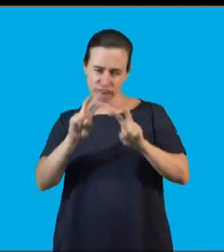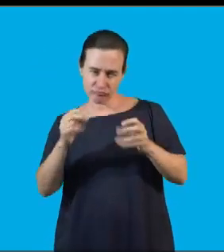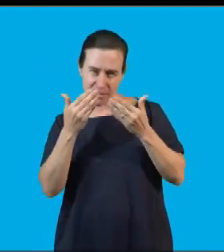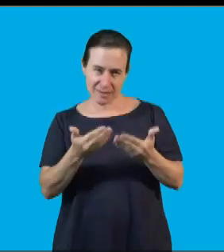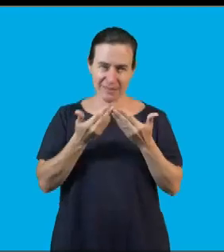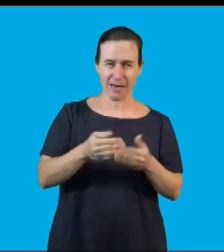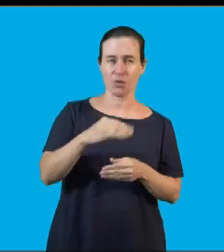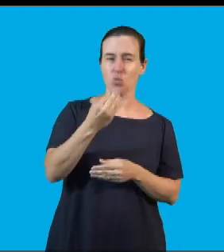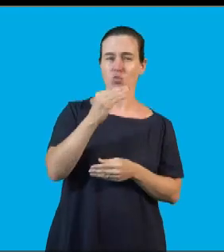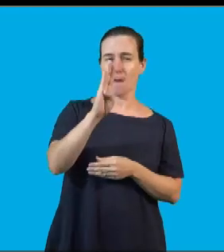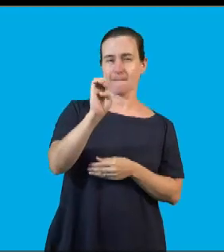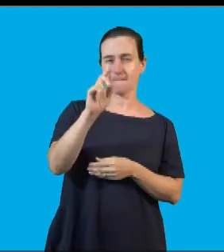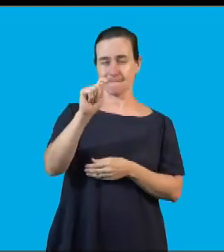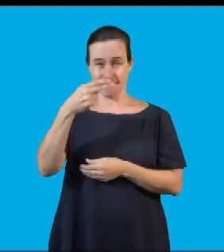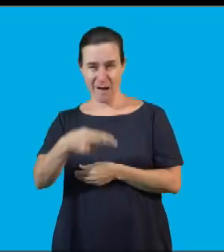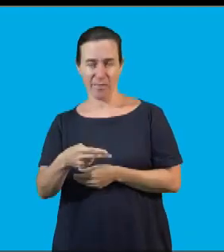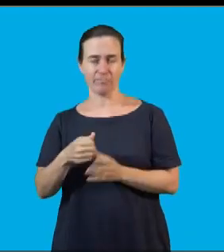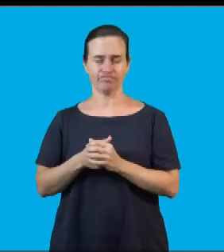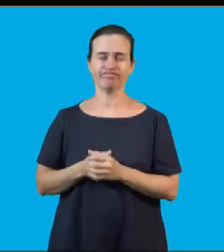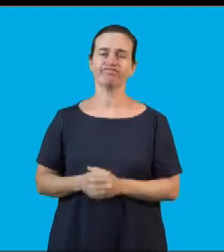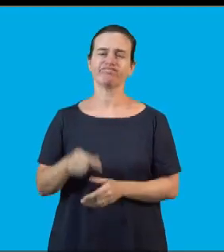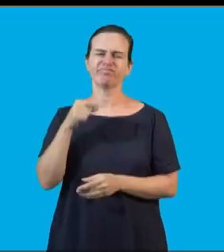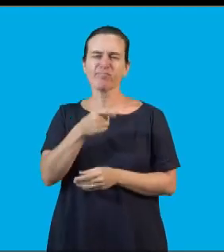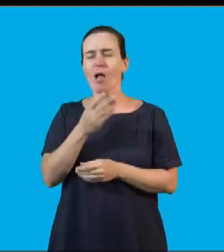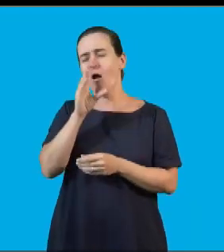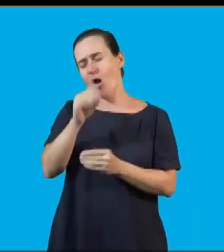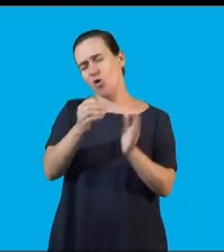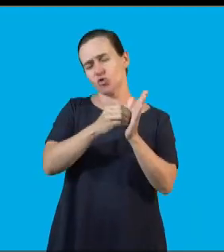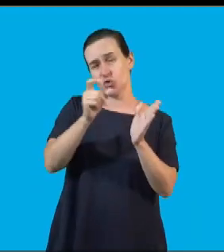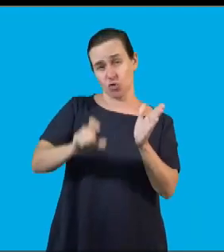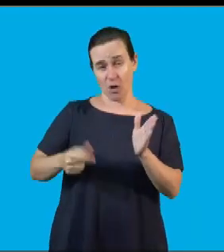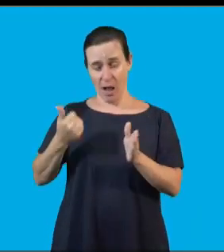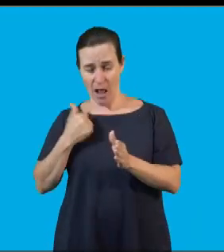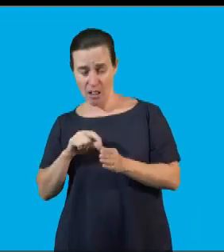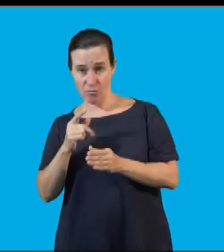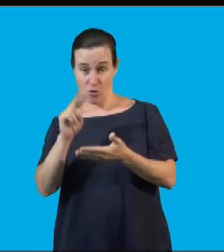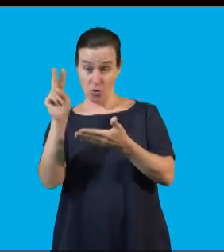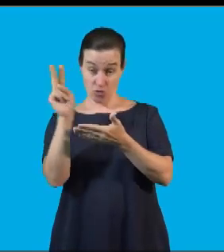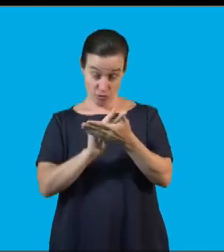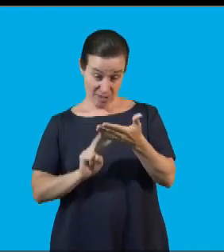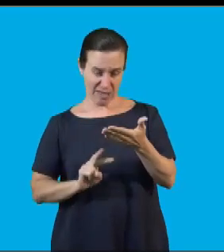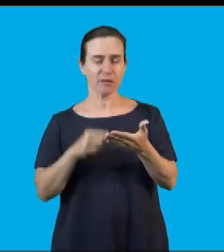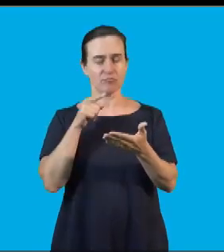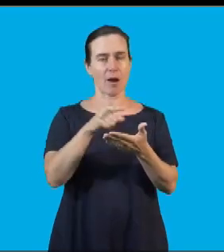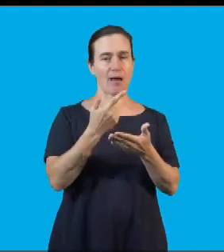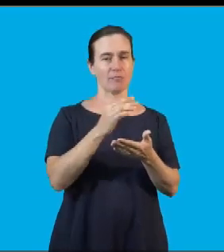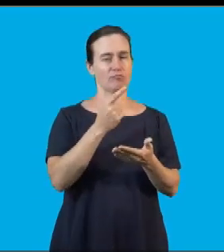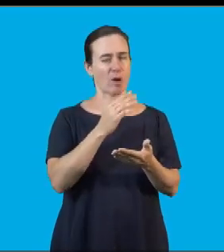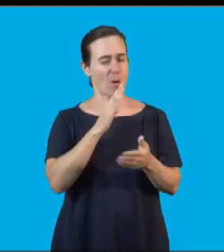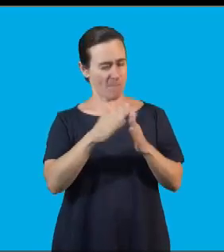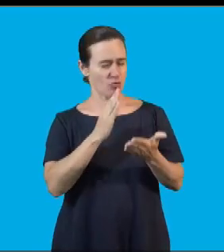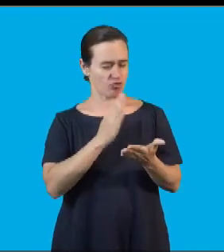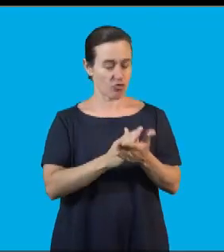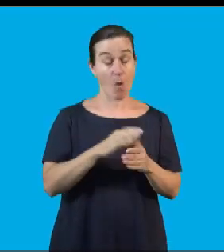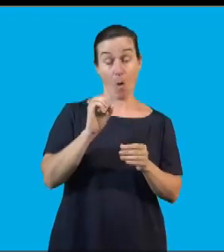of Education at Bloomsburg University, asking students either to read a non-fiction book or listen to the audio version,